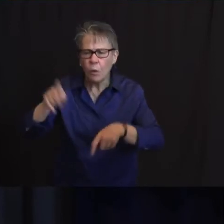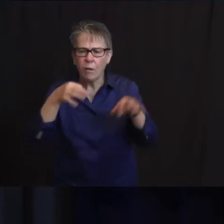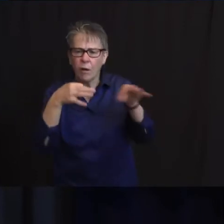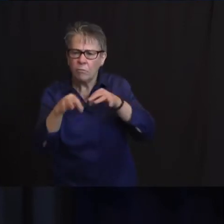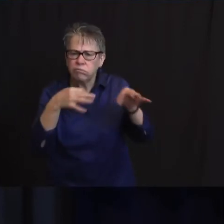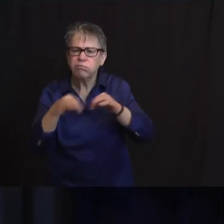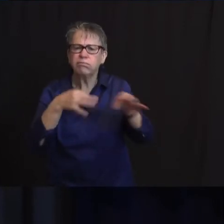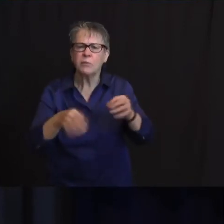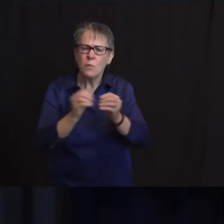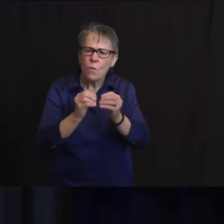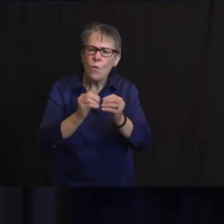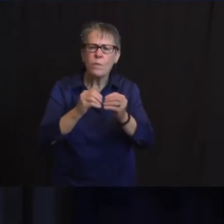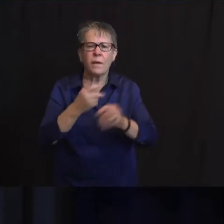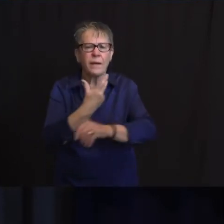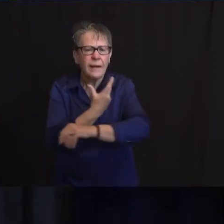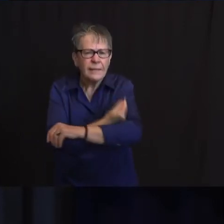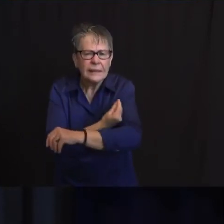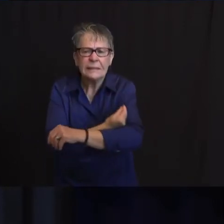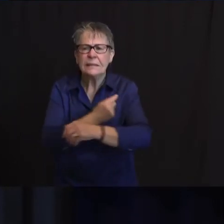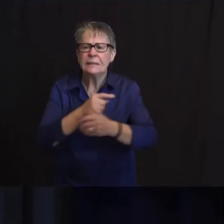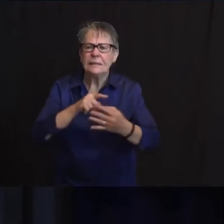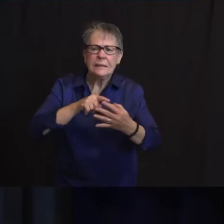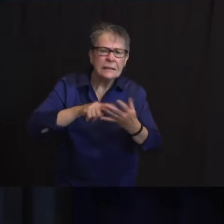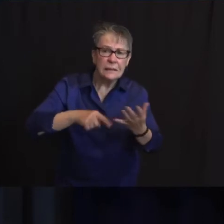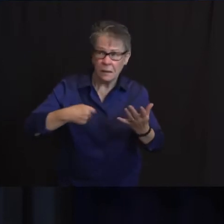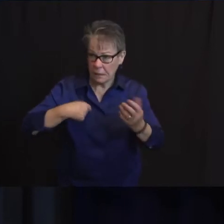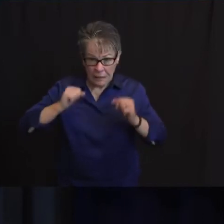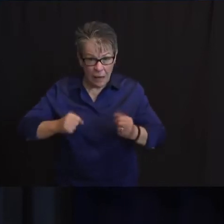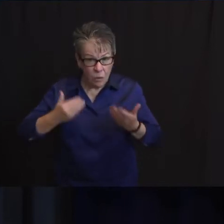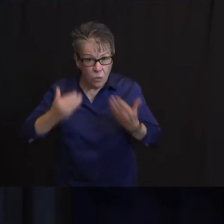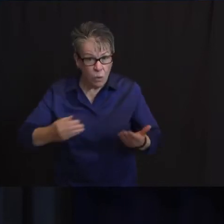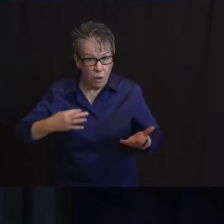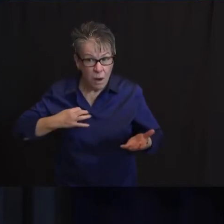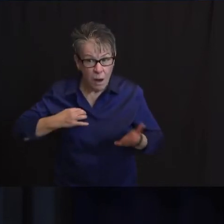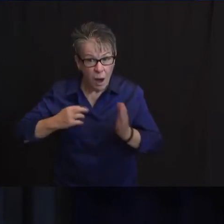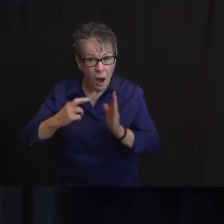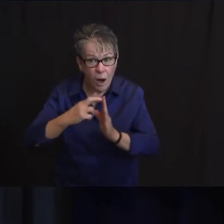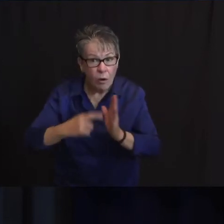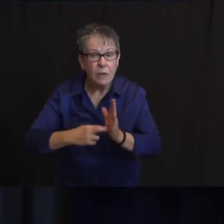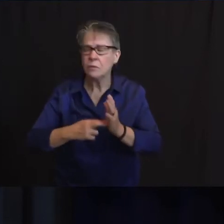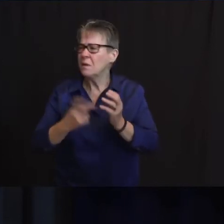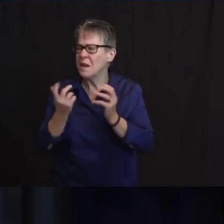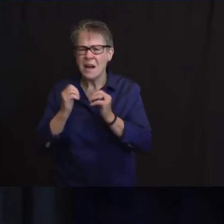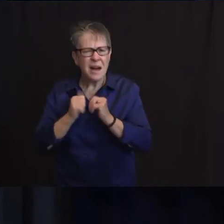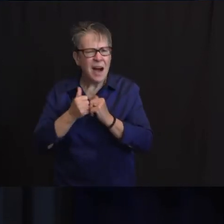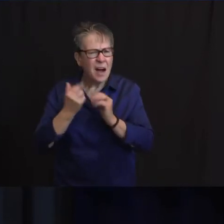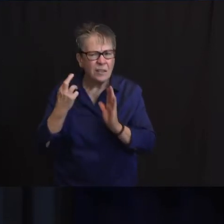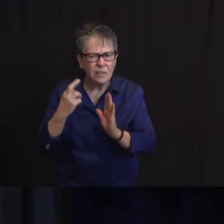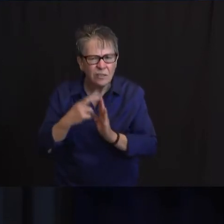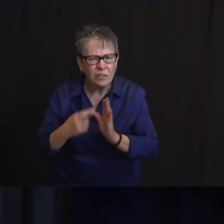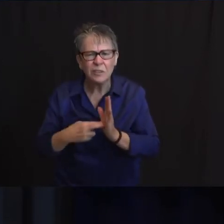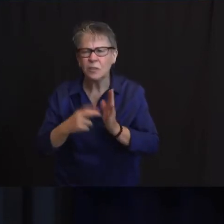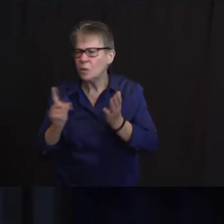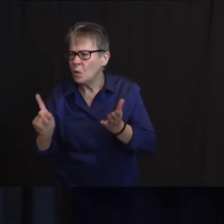vaccine eligibility, assistance with registering on New Jersey Vaccine Scheduling